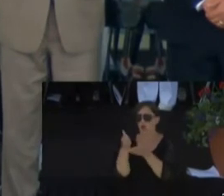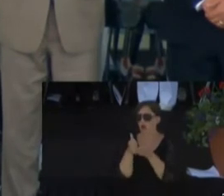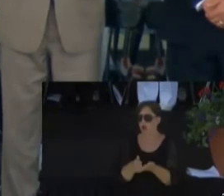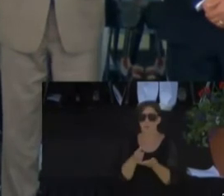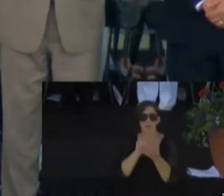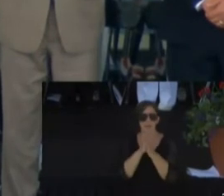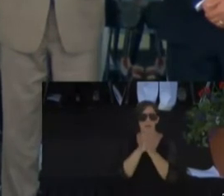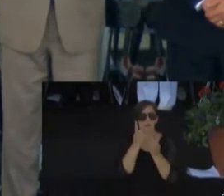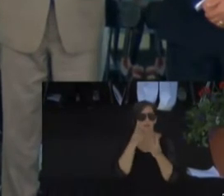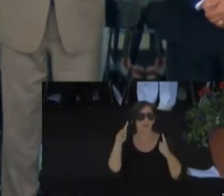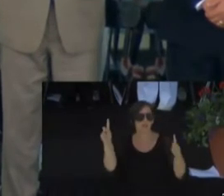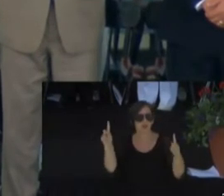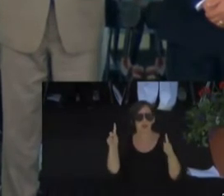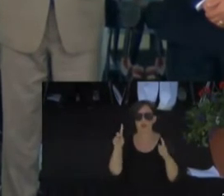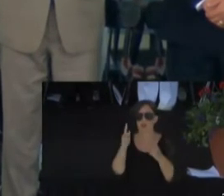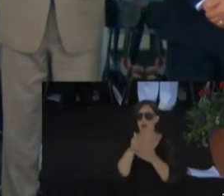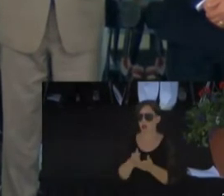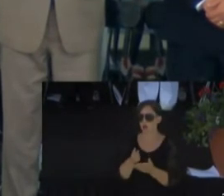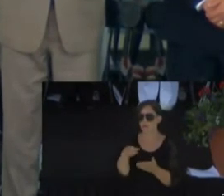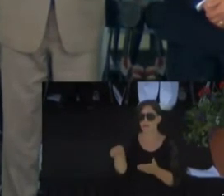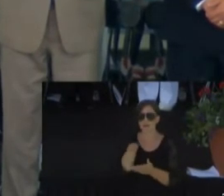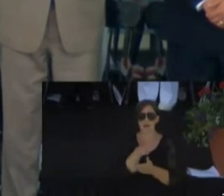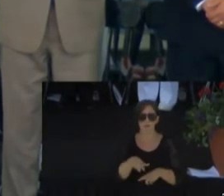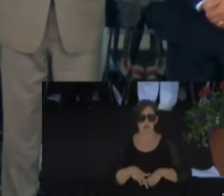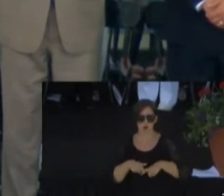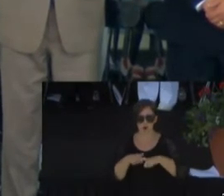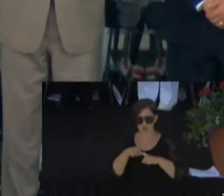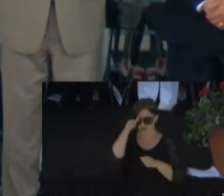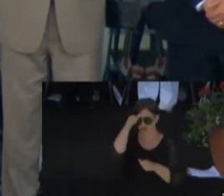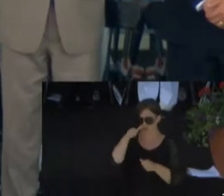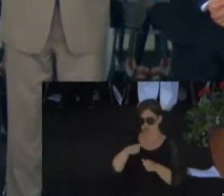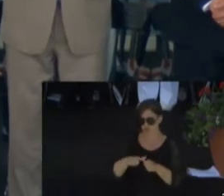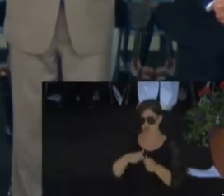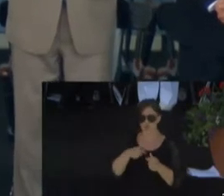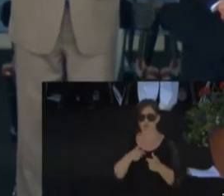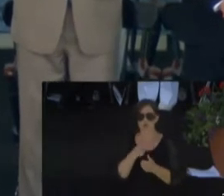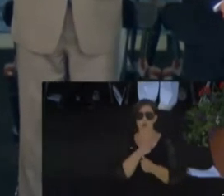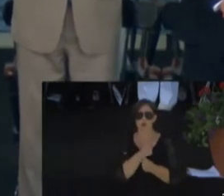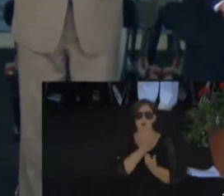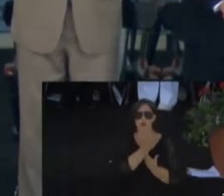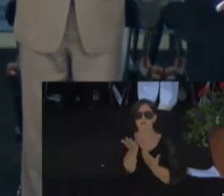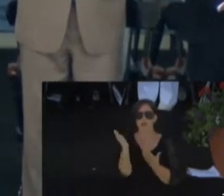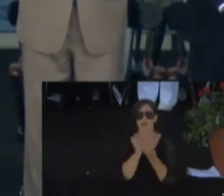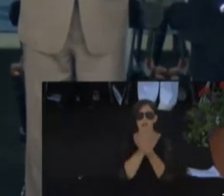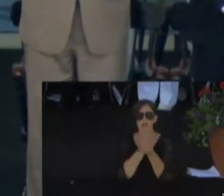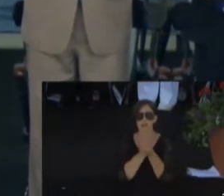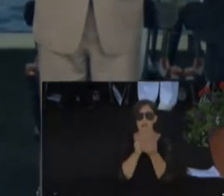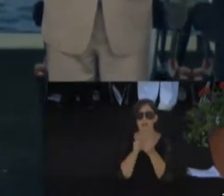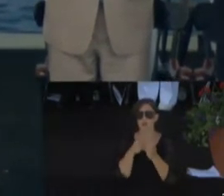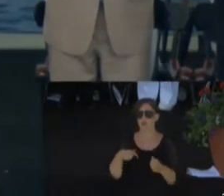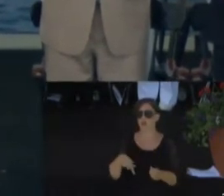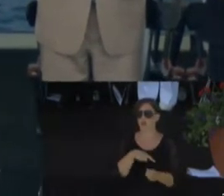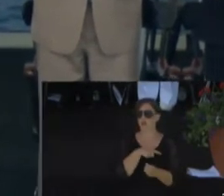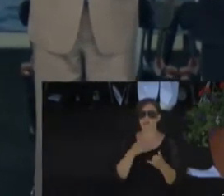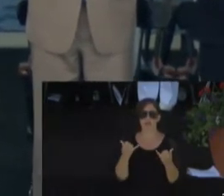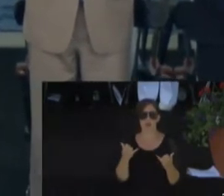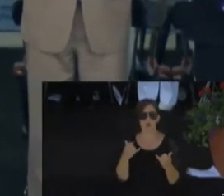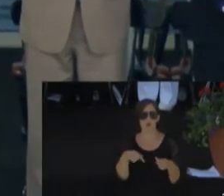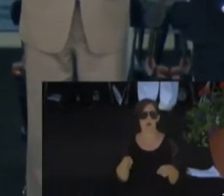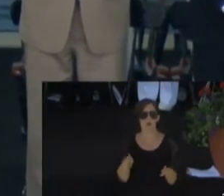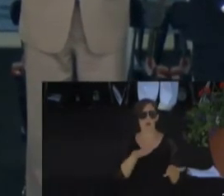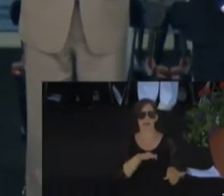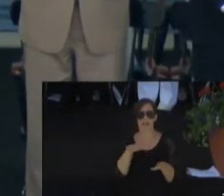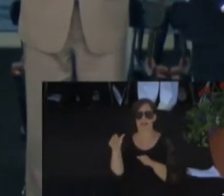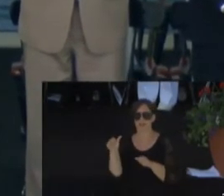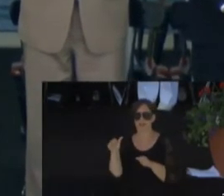do it. Help them pause and be mindful of your love and grace which surrounds them. Be with us now as we leave, and may your mercy